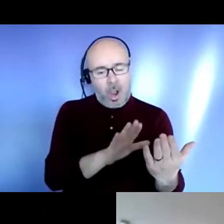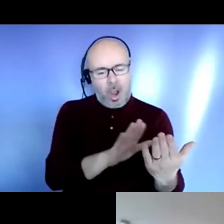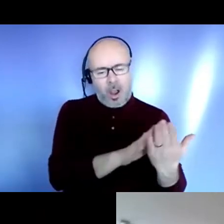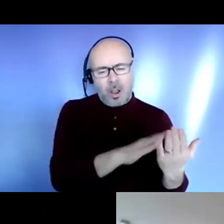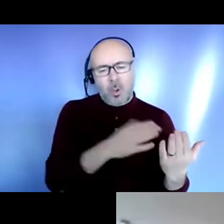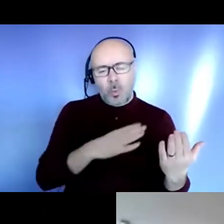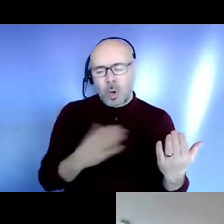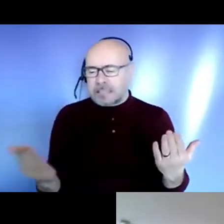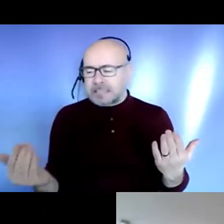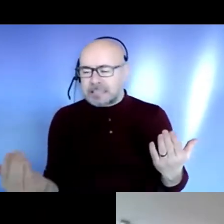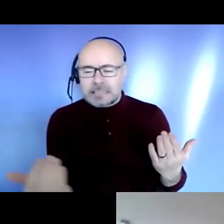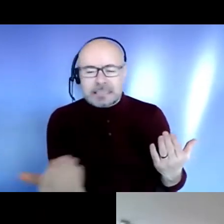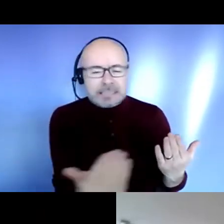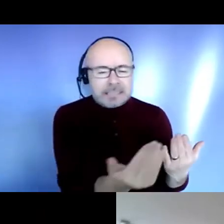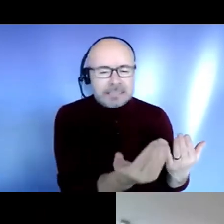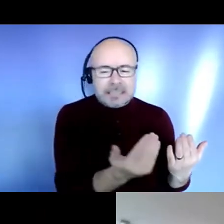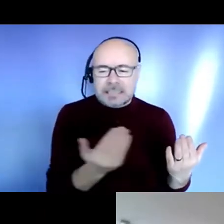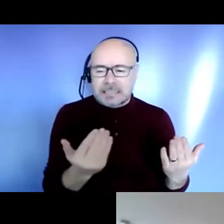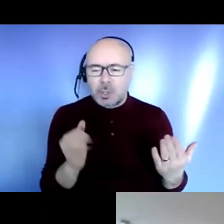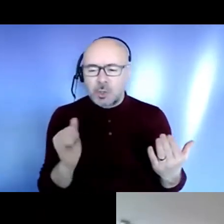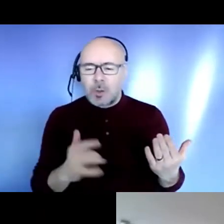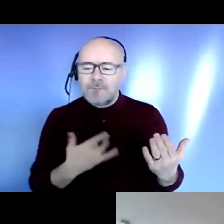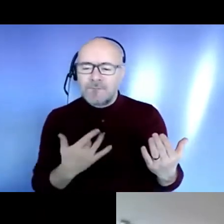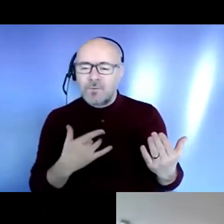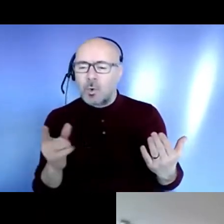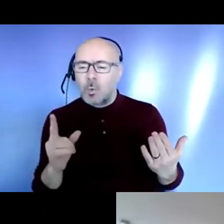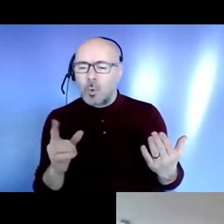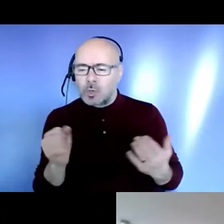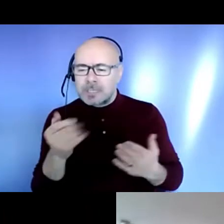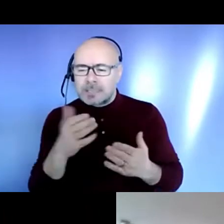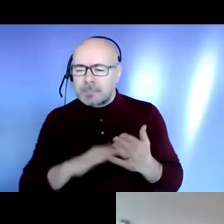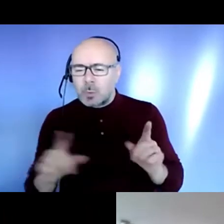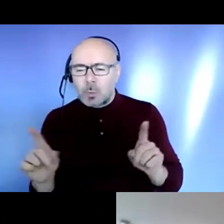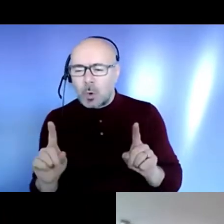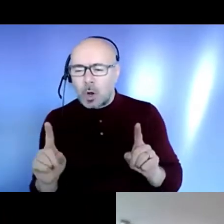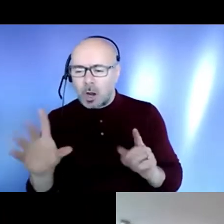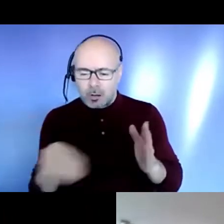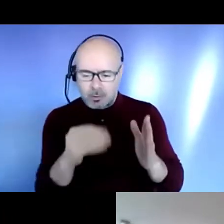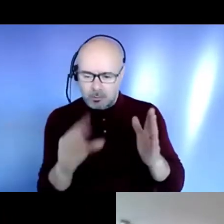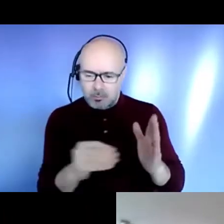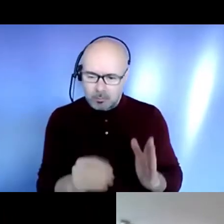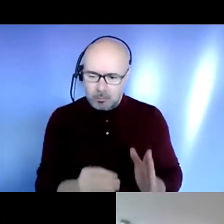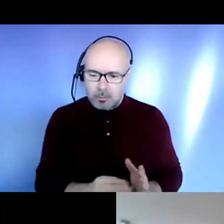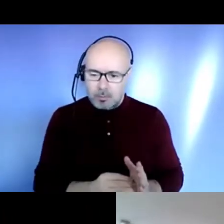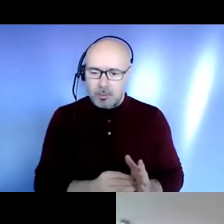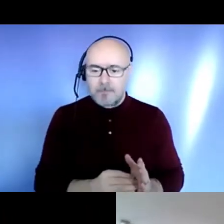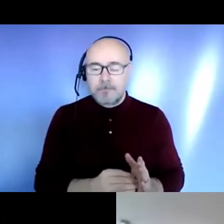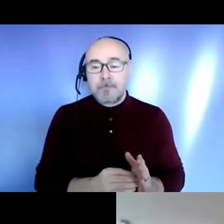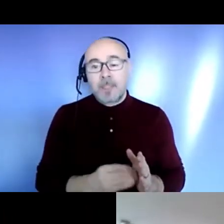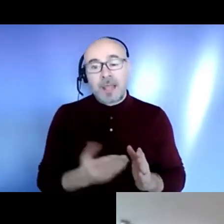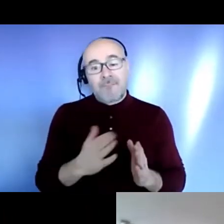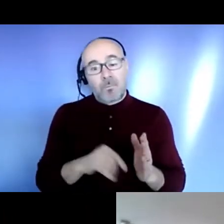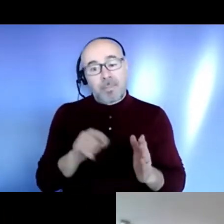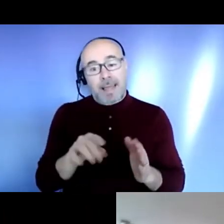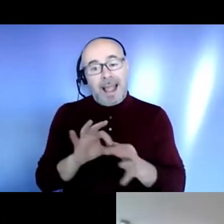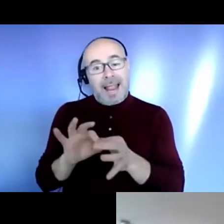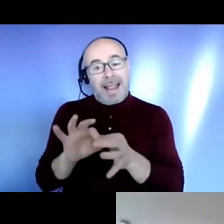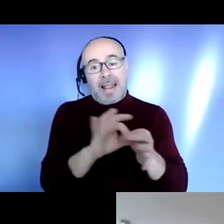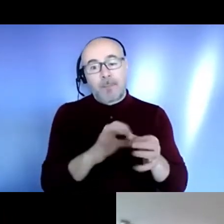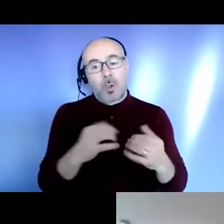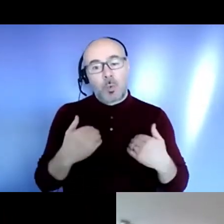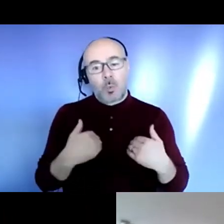to the issues people were experiencing. An outcome of this engagement was a set of priorities,